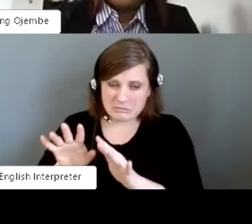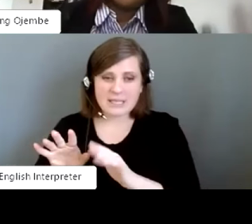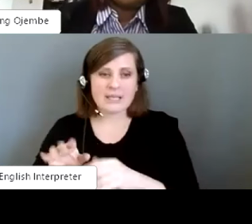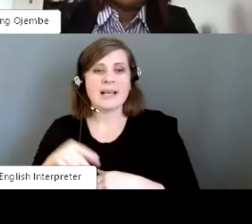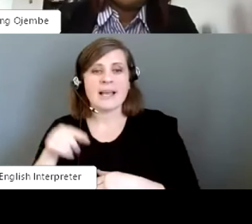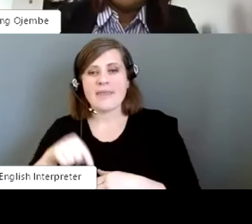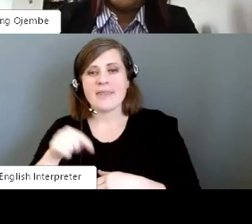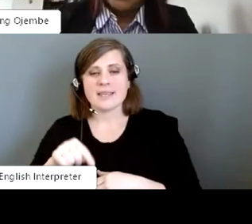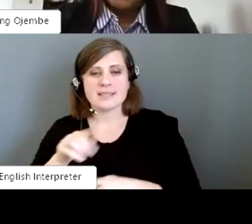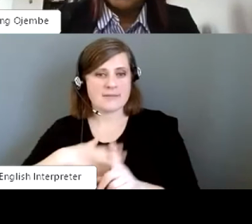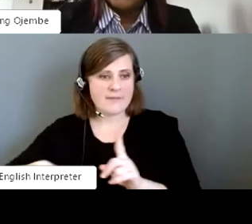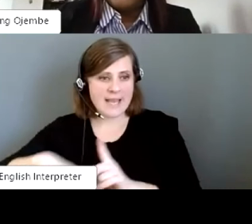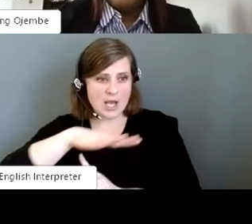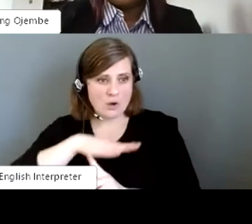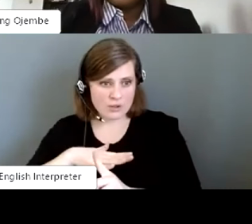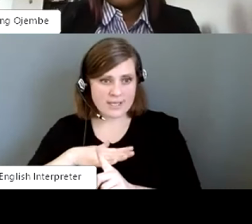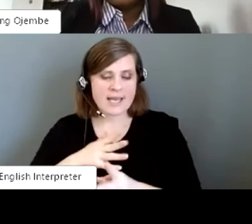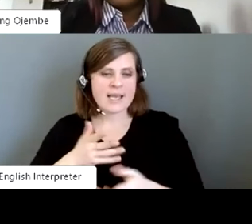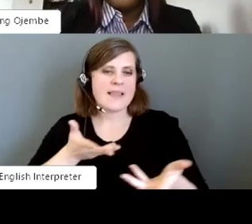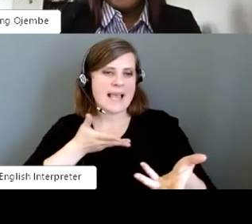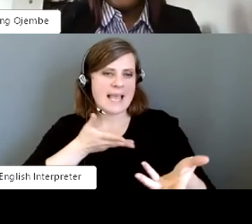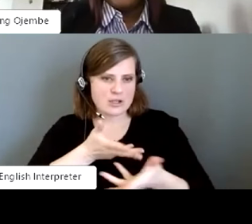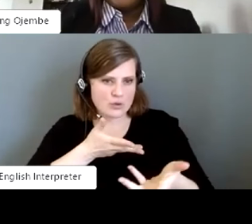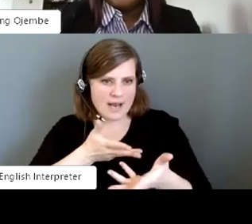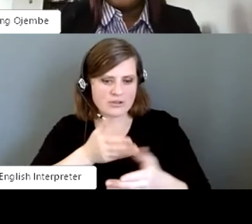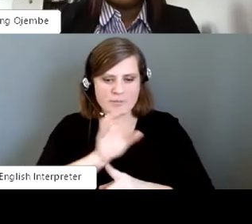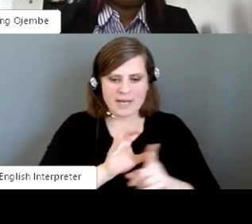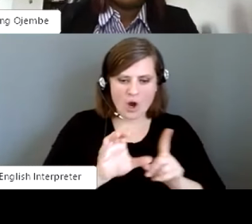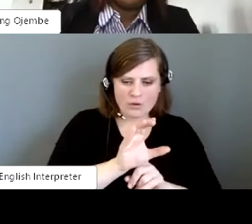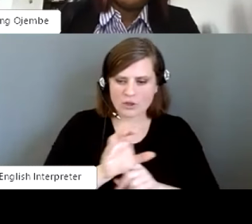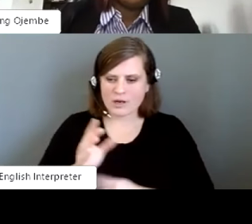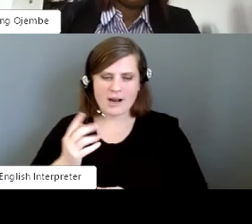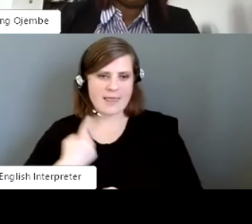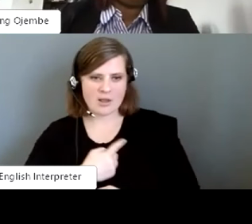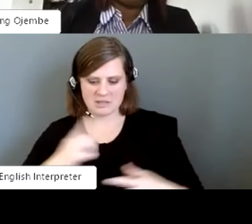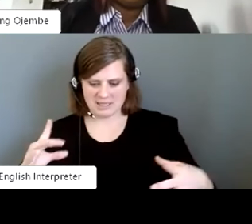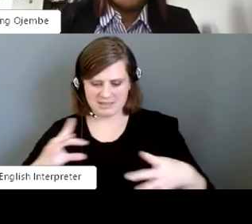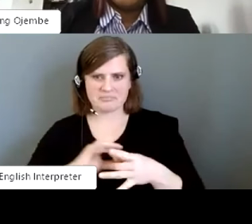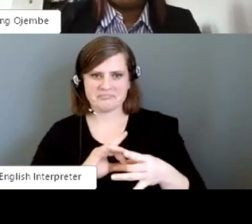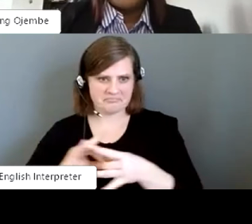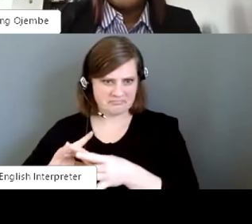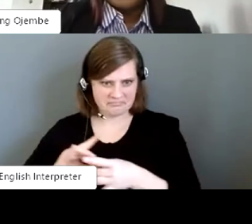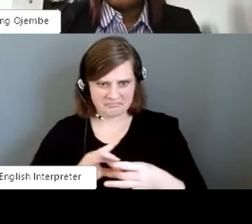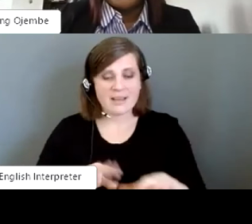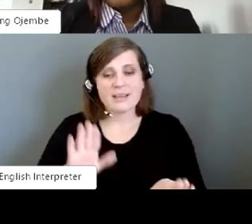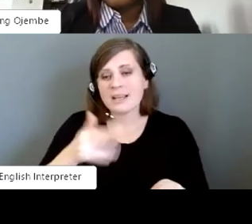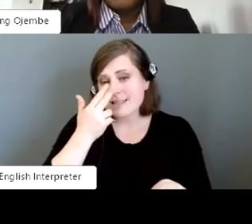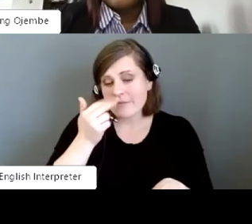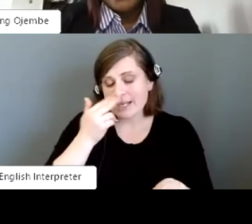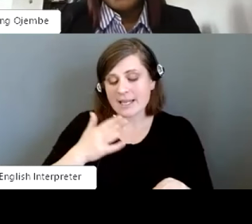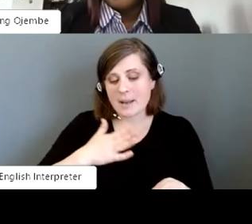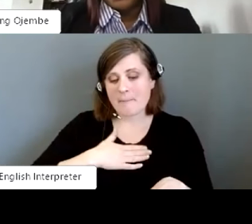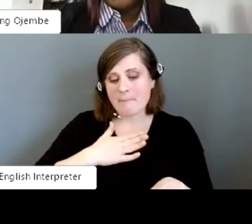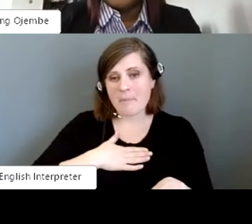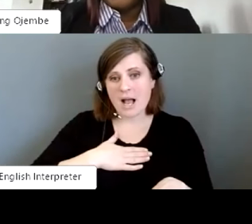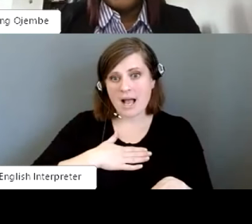field, highlights the interaction between culture and loneliness. And however, funny enough, when I started, my interest